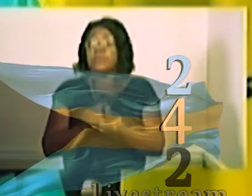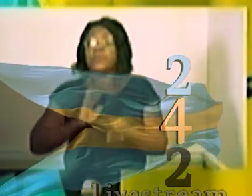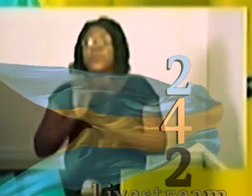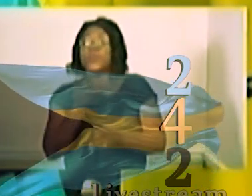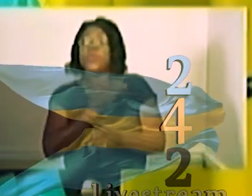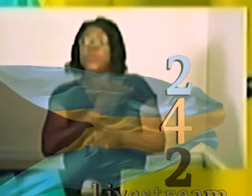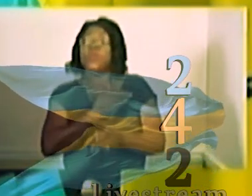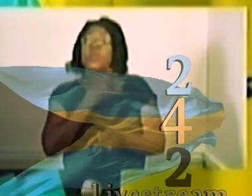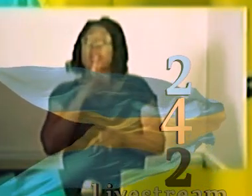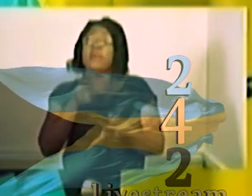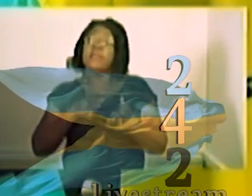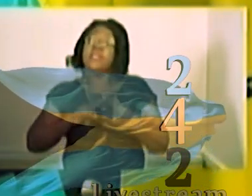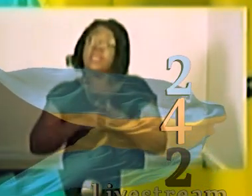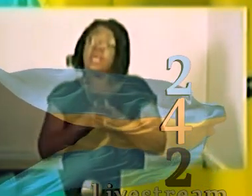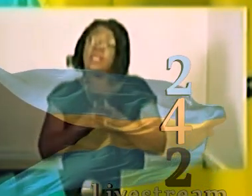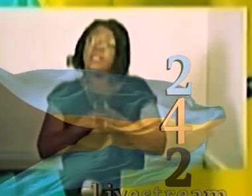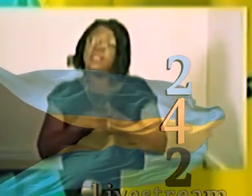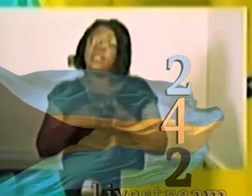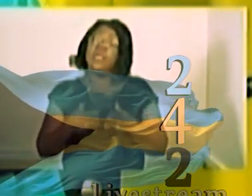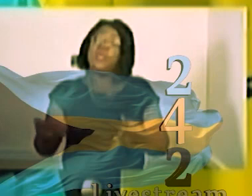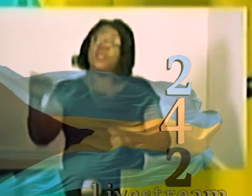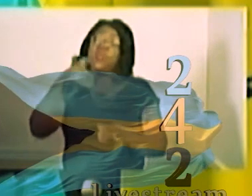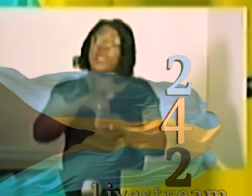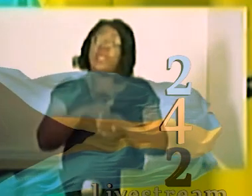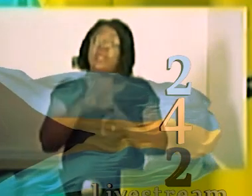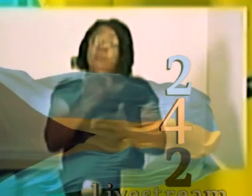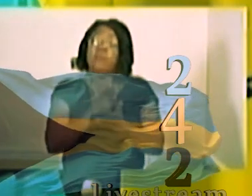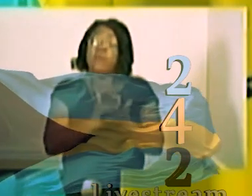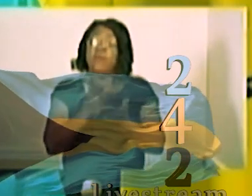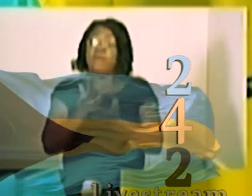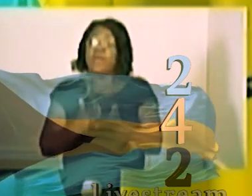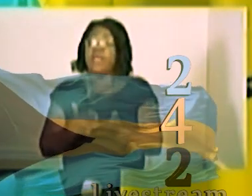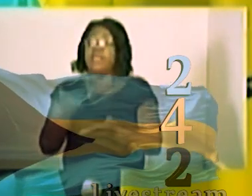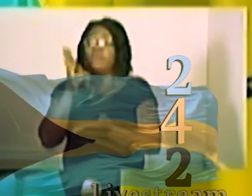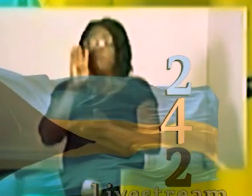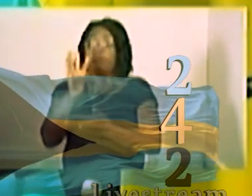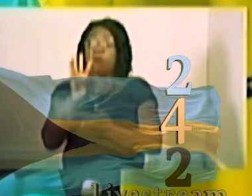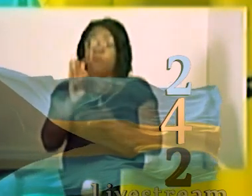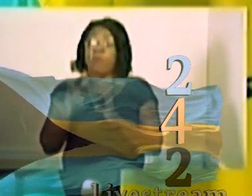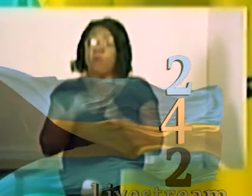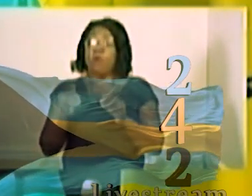We have started to enter phase 4 of the reopening.